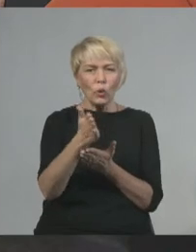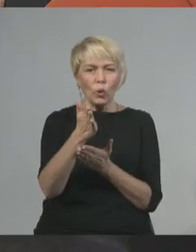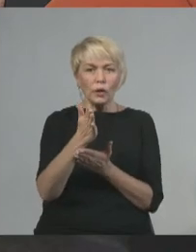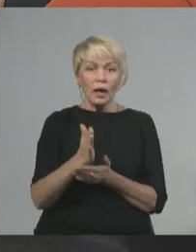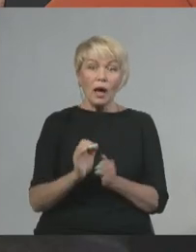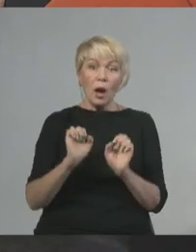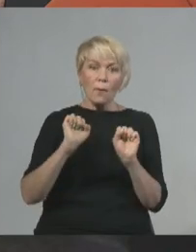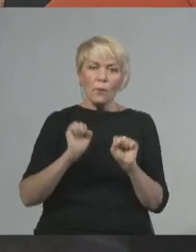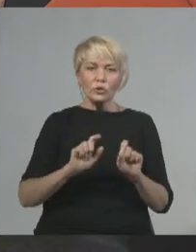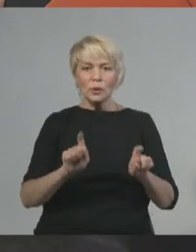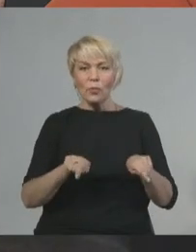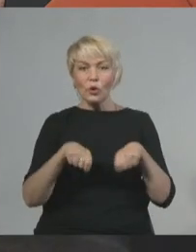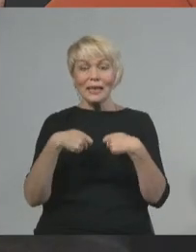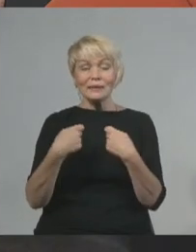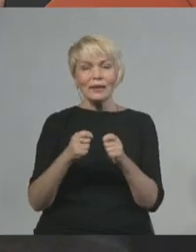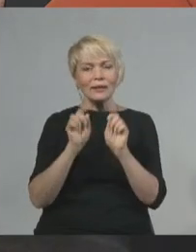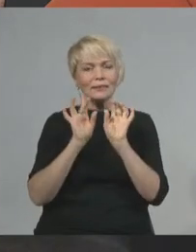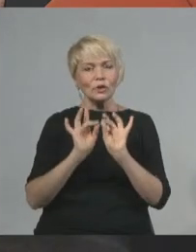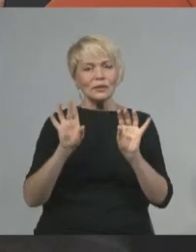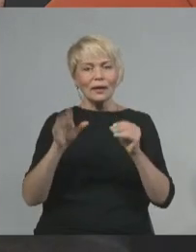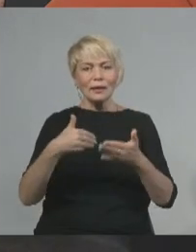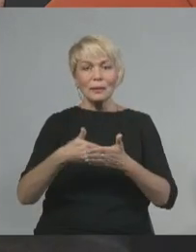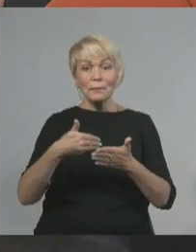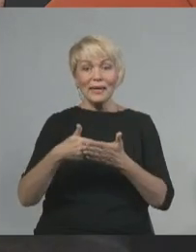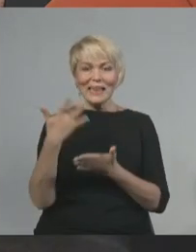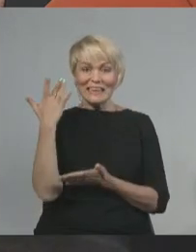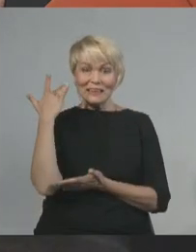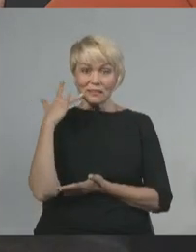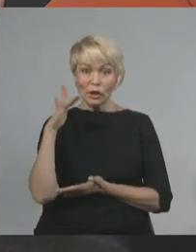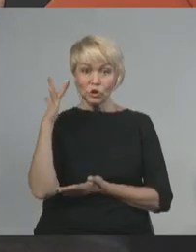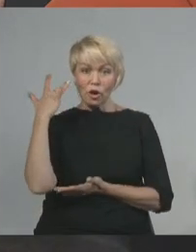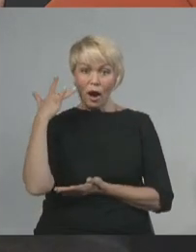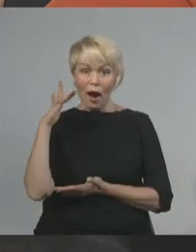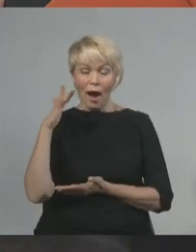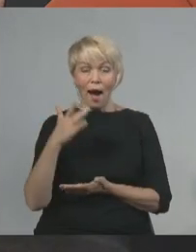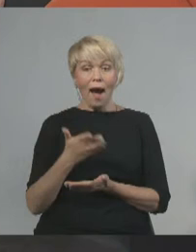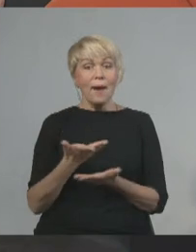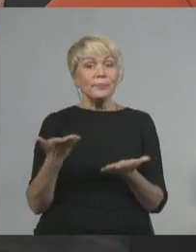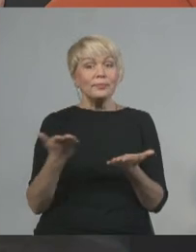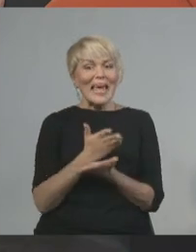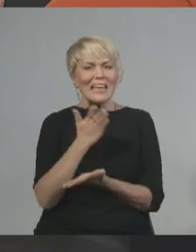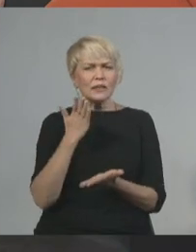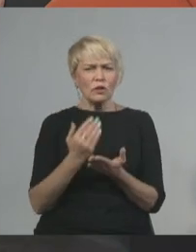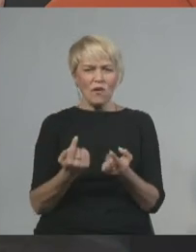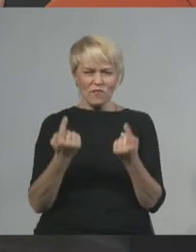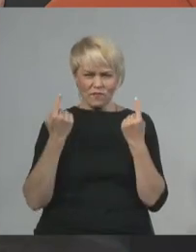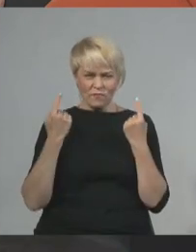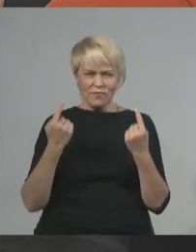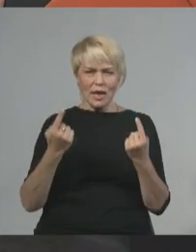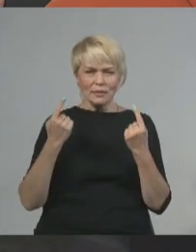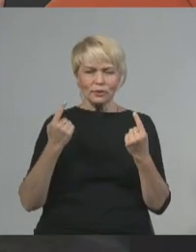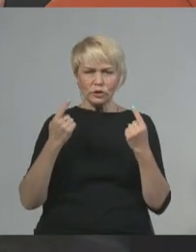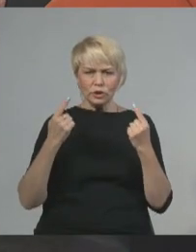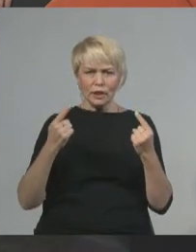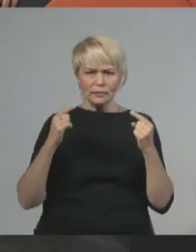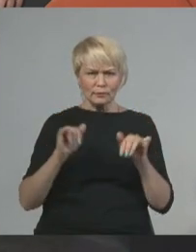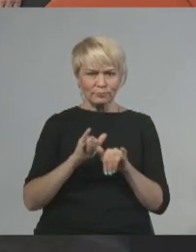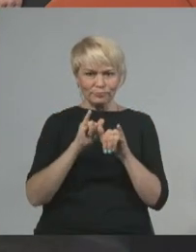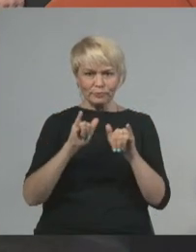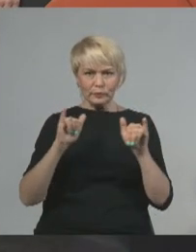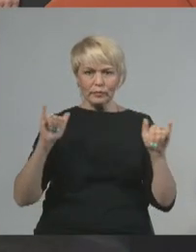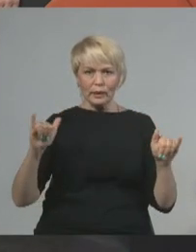states where there we see this strong partisan division between media it's all over the professional